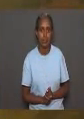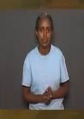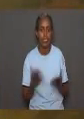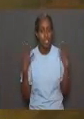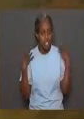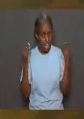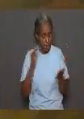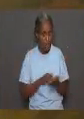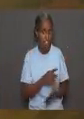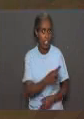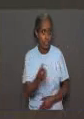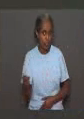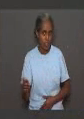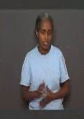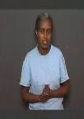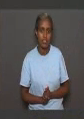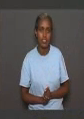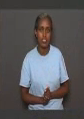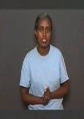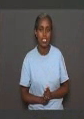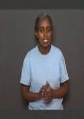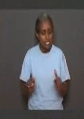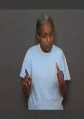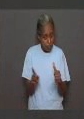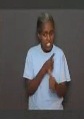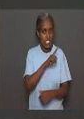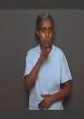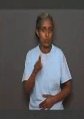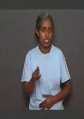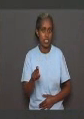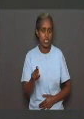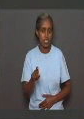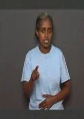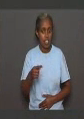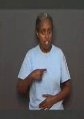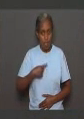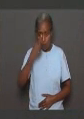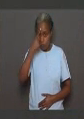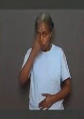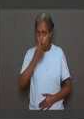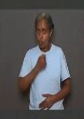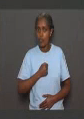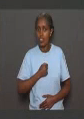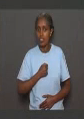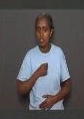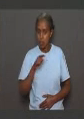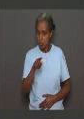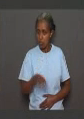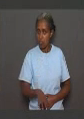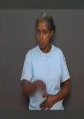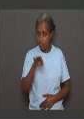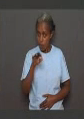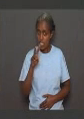Hello again, everyone. In the first question, I am confident that you found